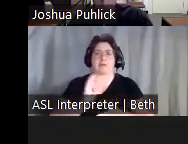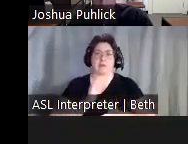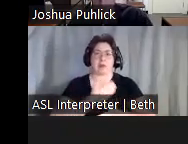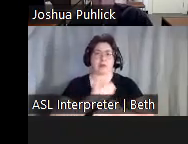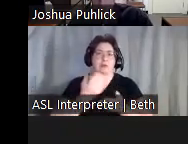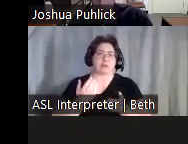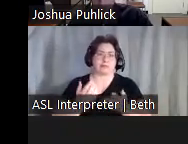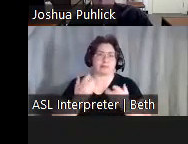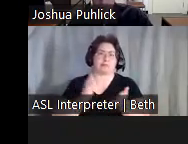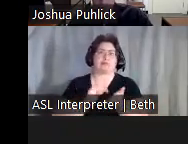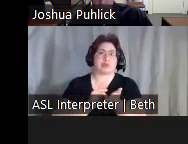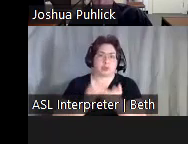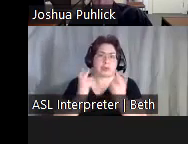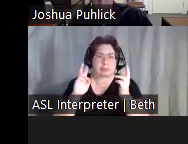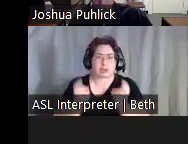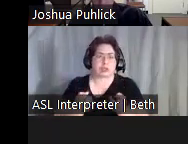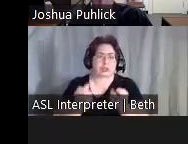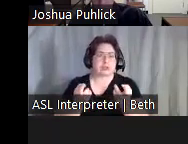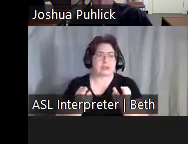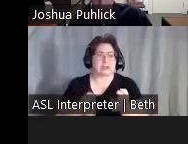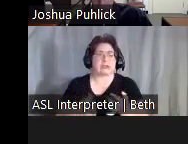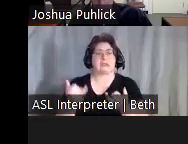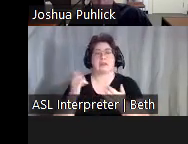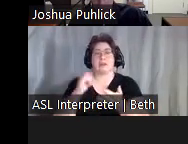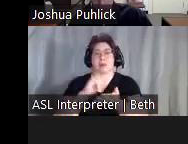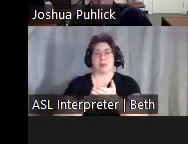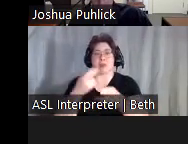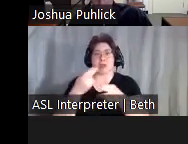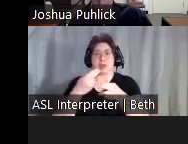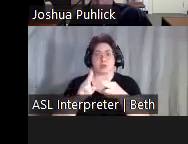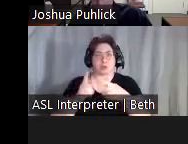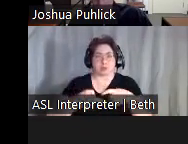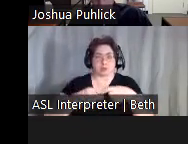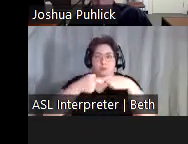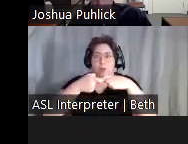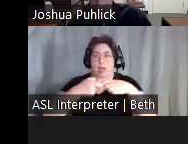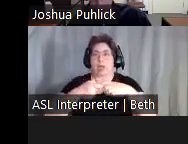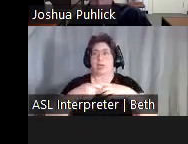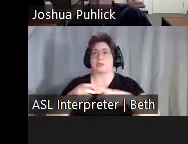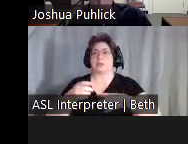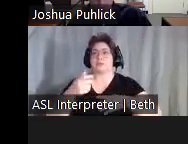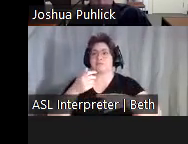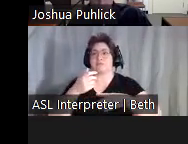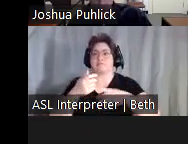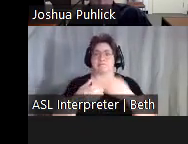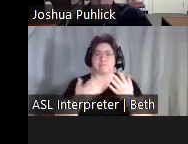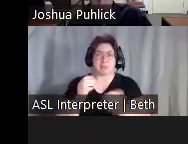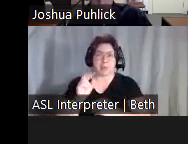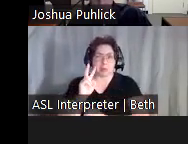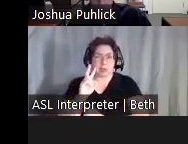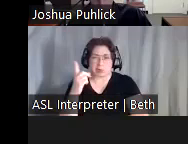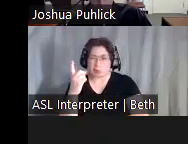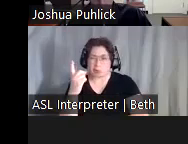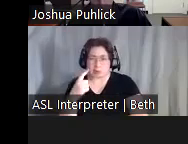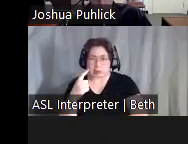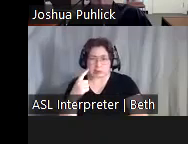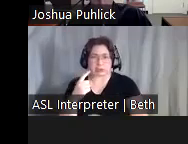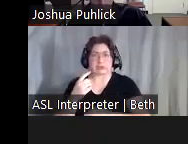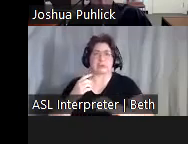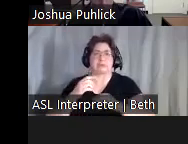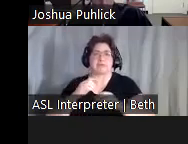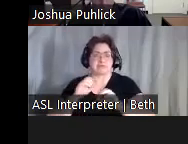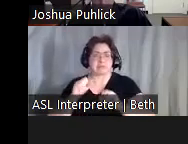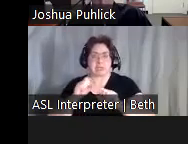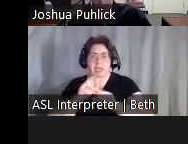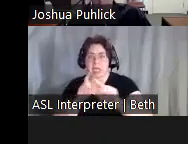So with that, we're going to take a short break and I'll answer, probably about 2 questions or so, and then